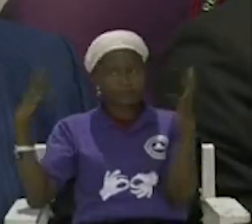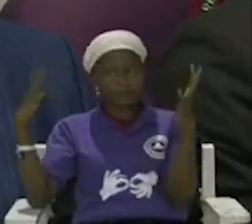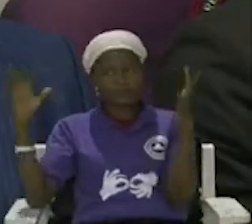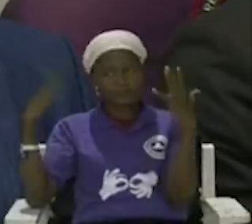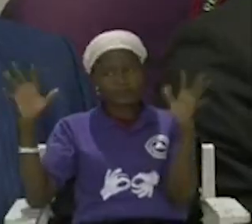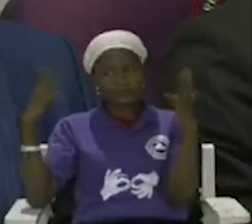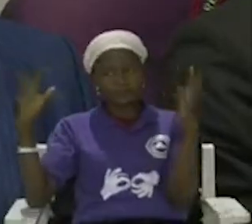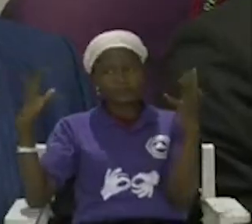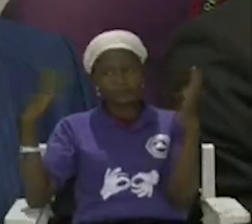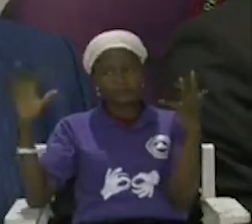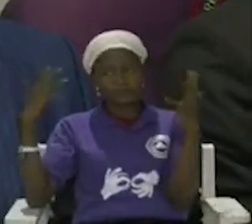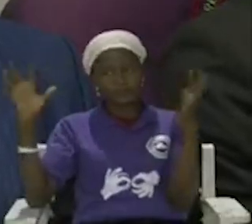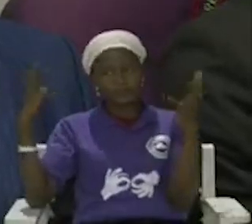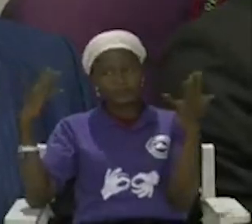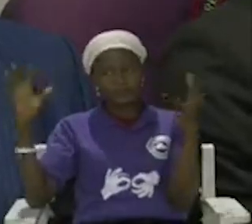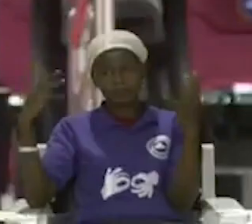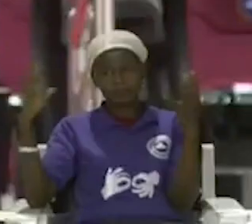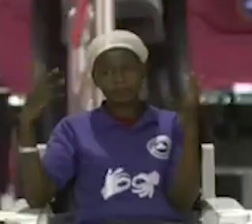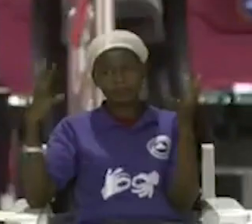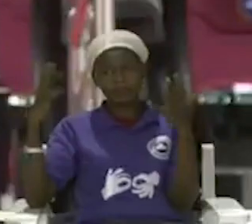Praise the Lord.